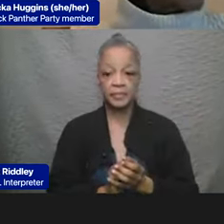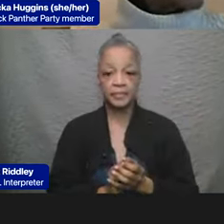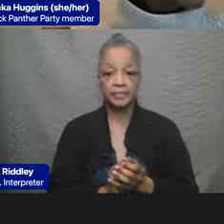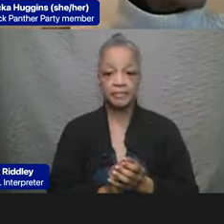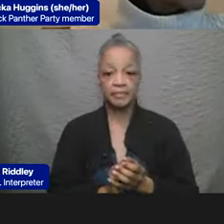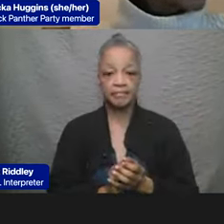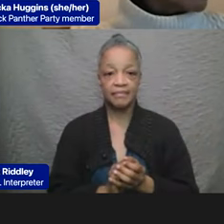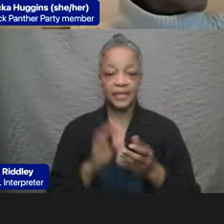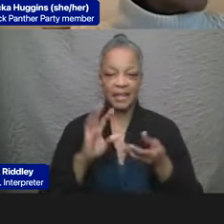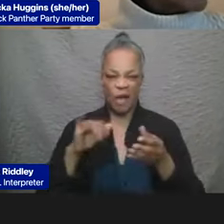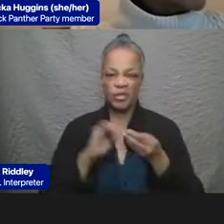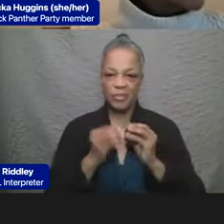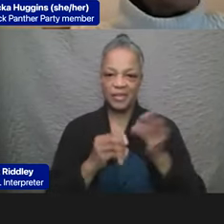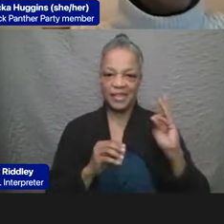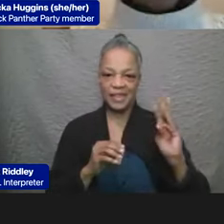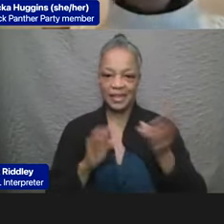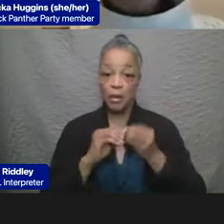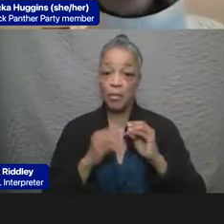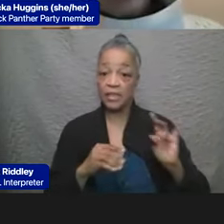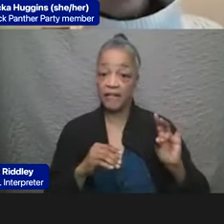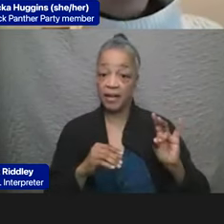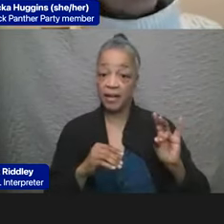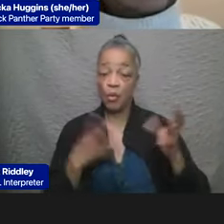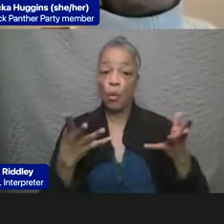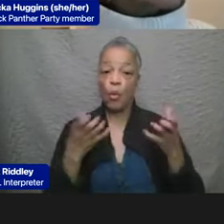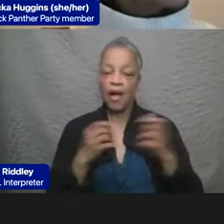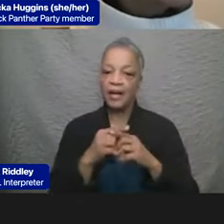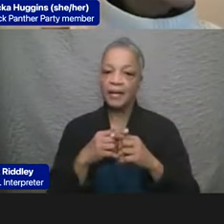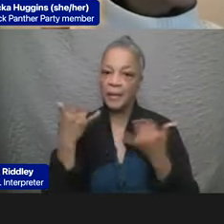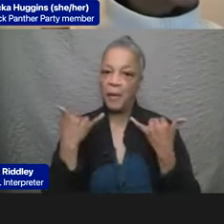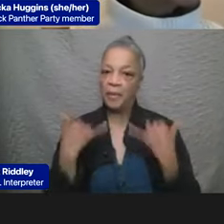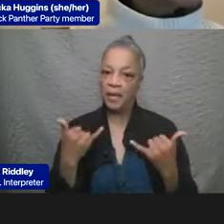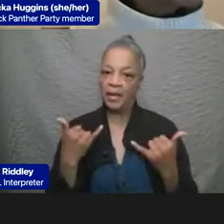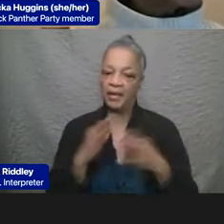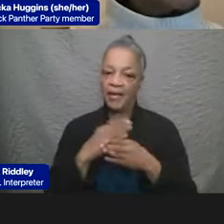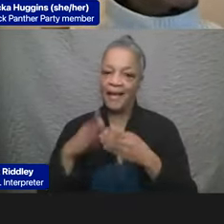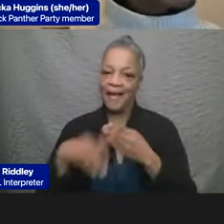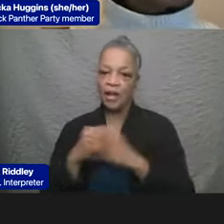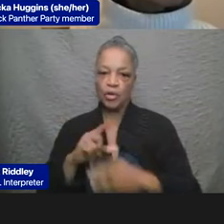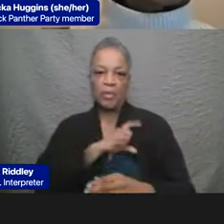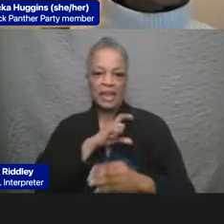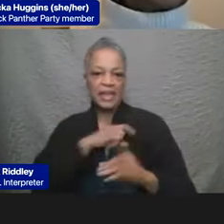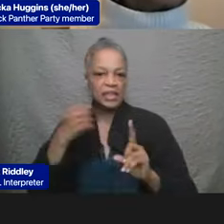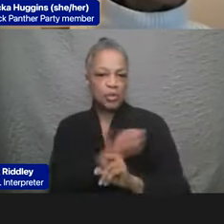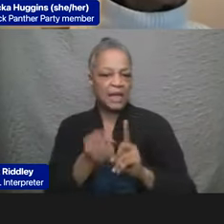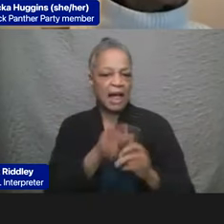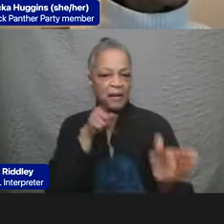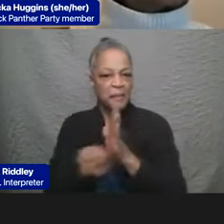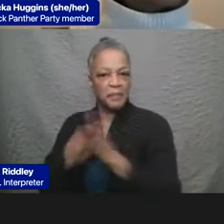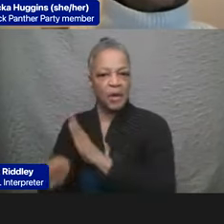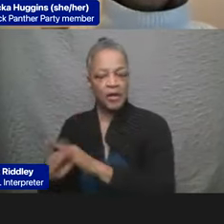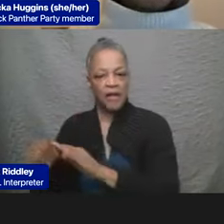That was six. Seven, we want an immediate end to police brutality and murder of Black